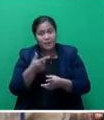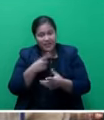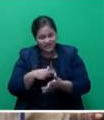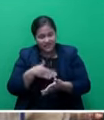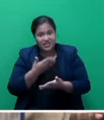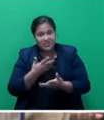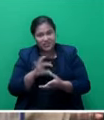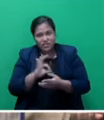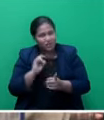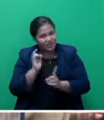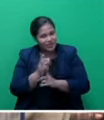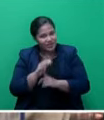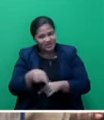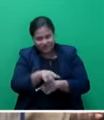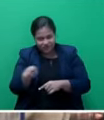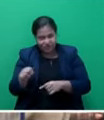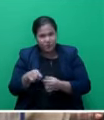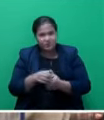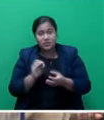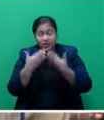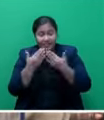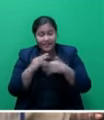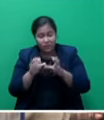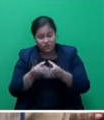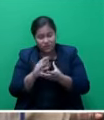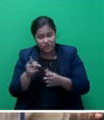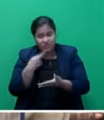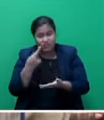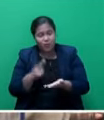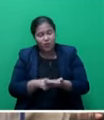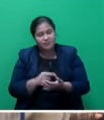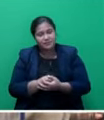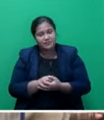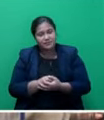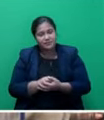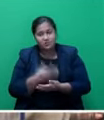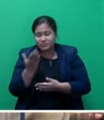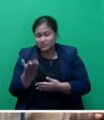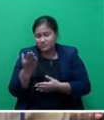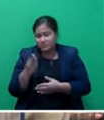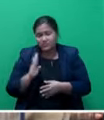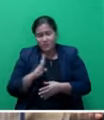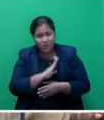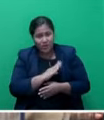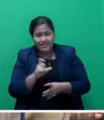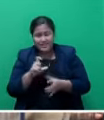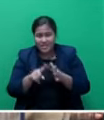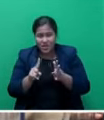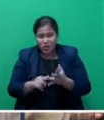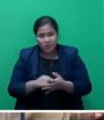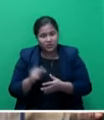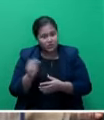management of the estates. I thank the committee for their report, urge the FPTCL board and the CEO to consider